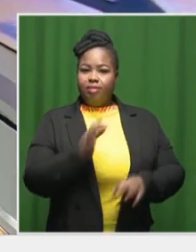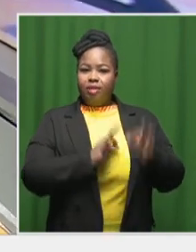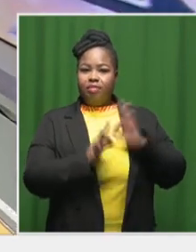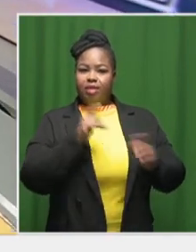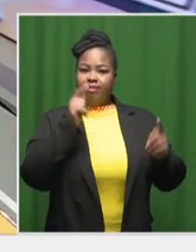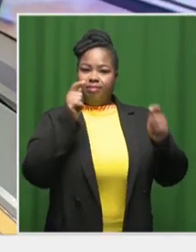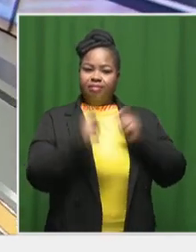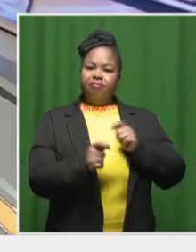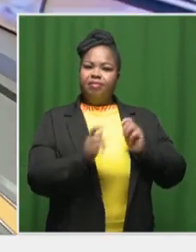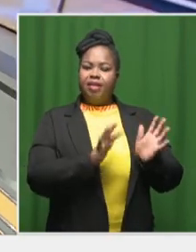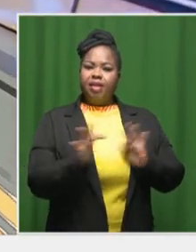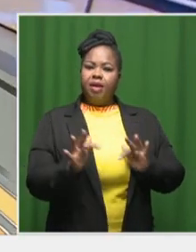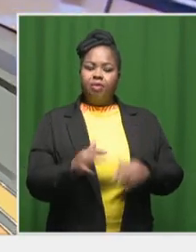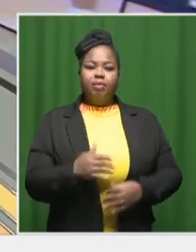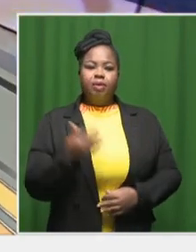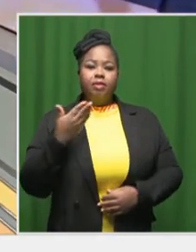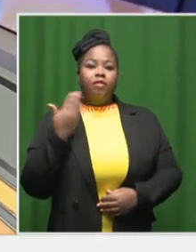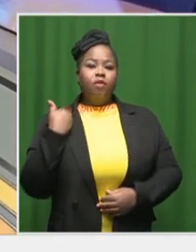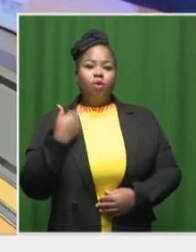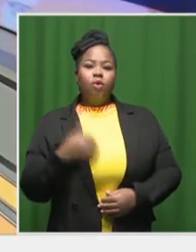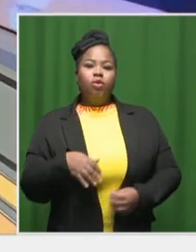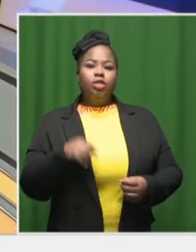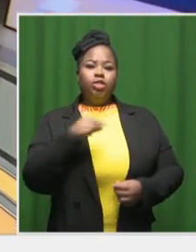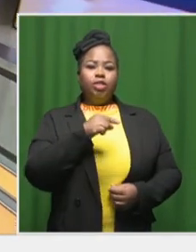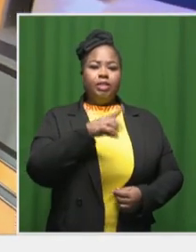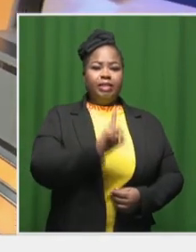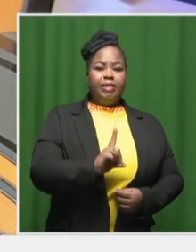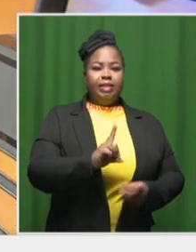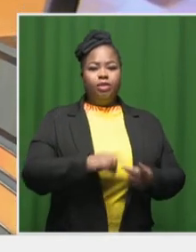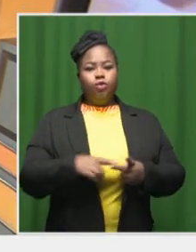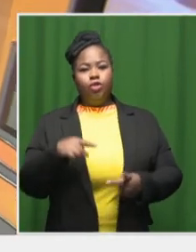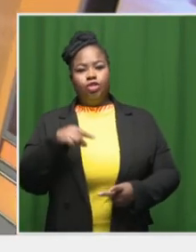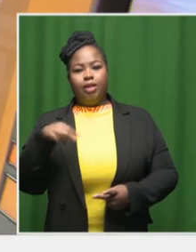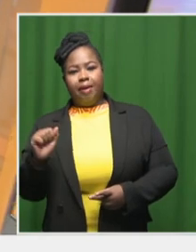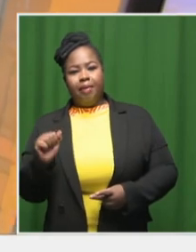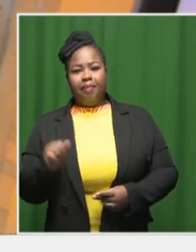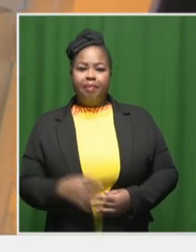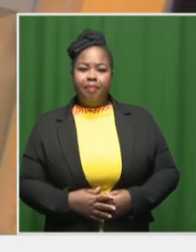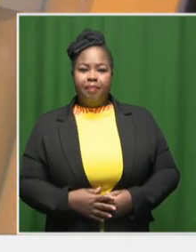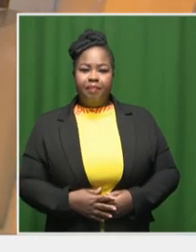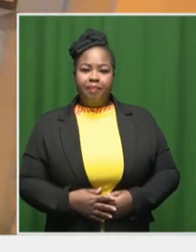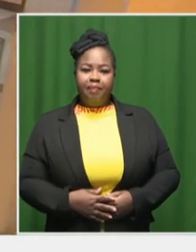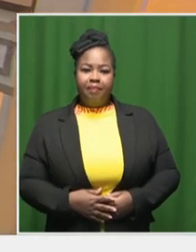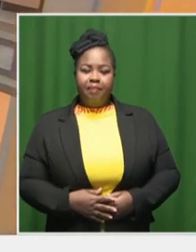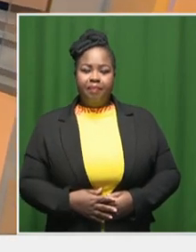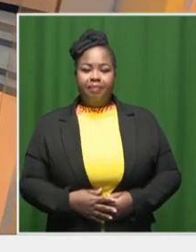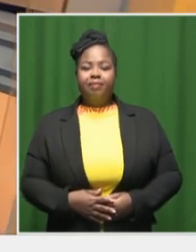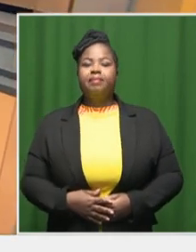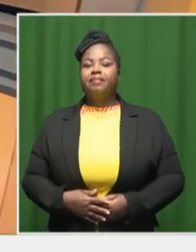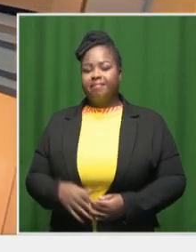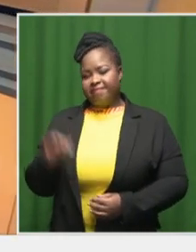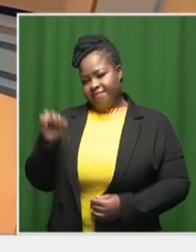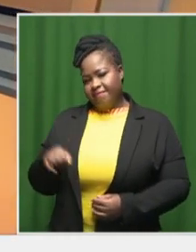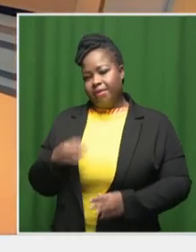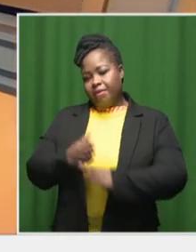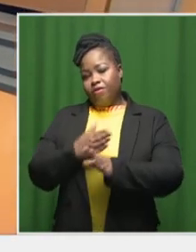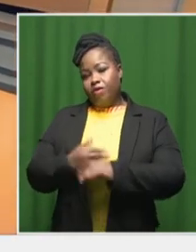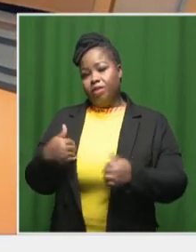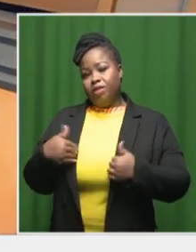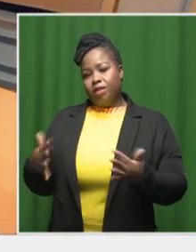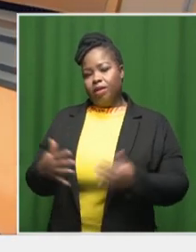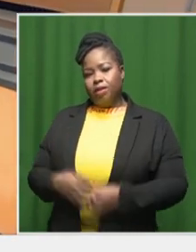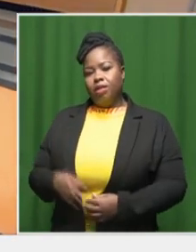from for you from being a defensive player to being an attacking player. Yes, so actually when I started playing netball,